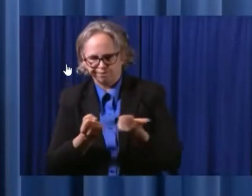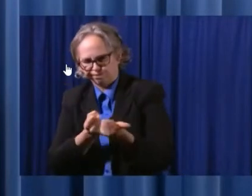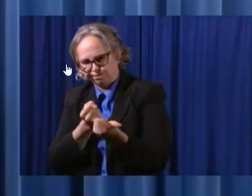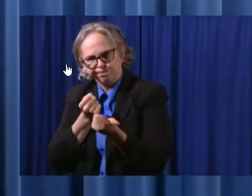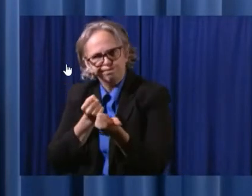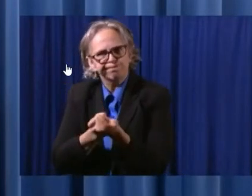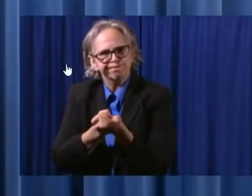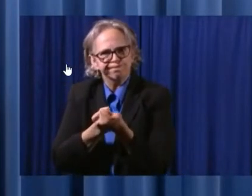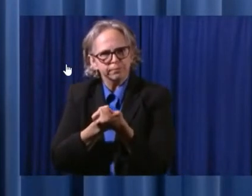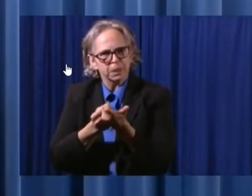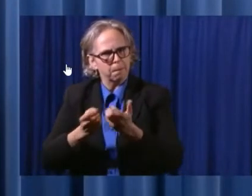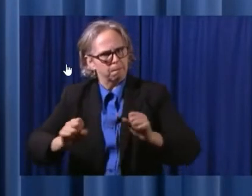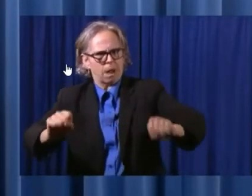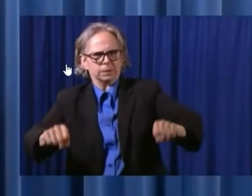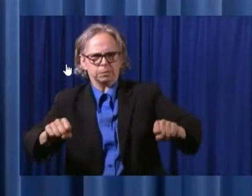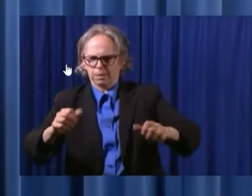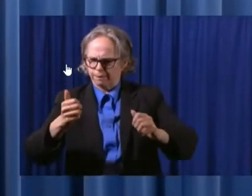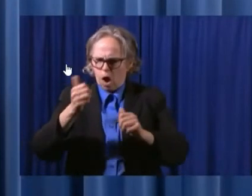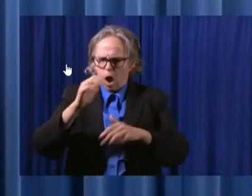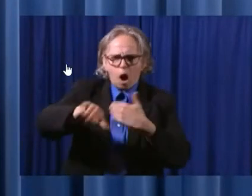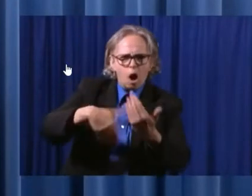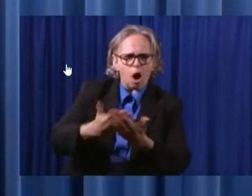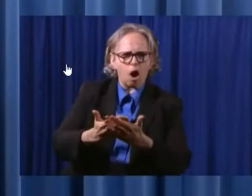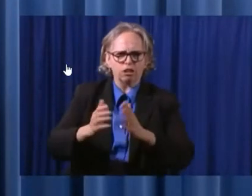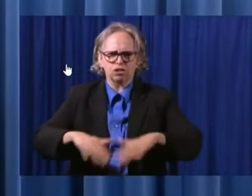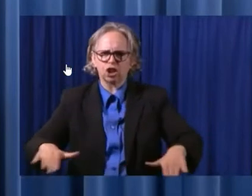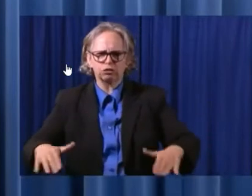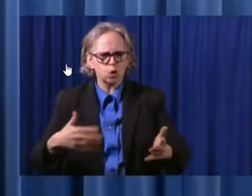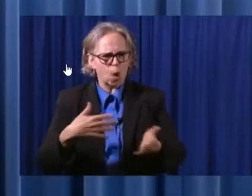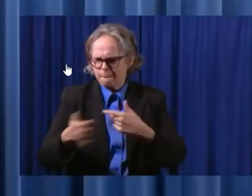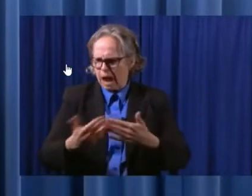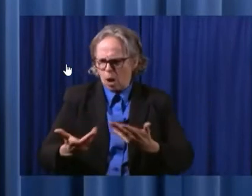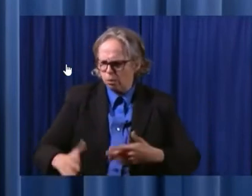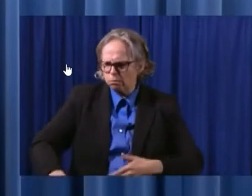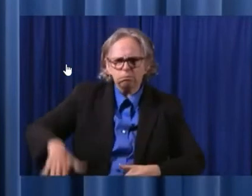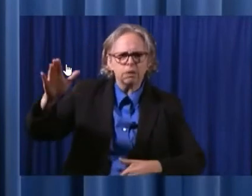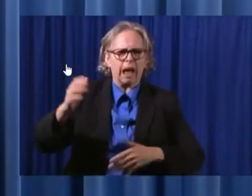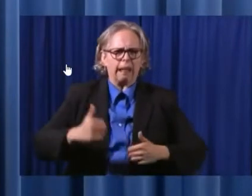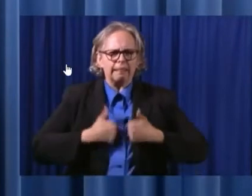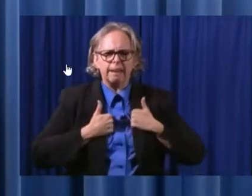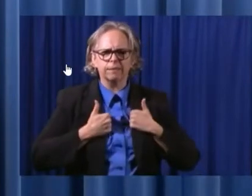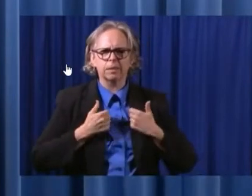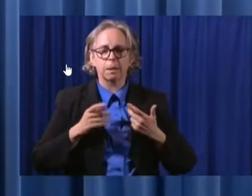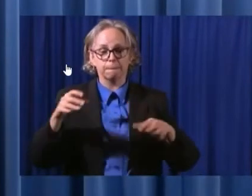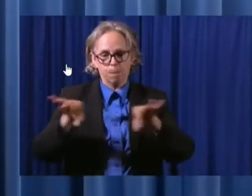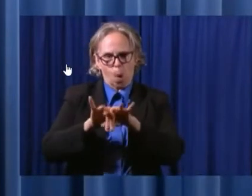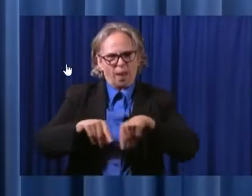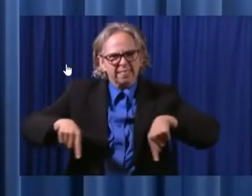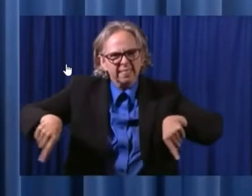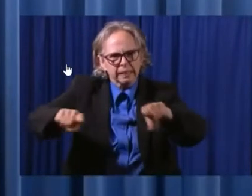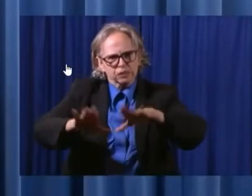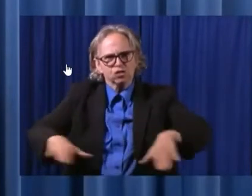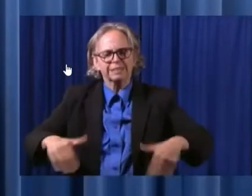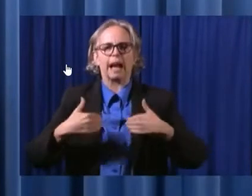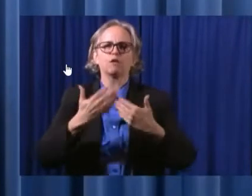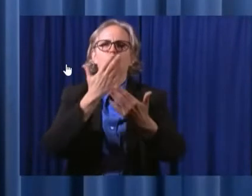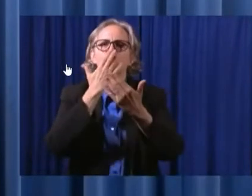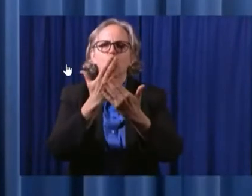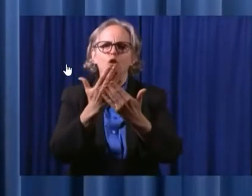is, no matter what school district they live in, they get a good education. So balancing local